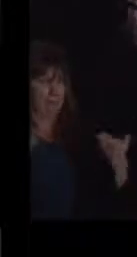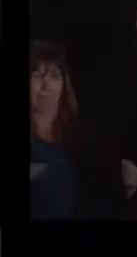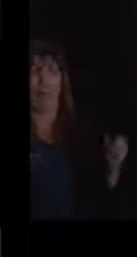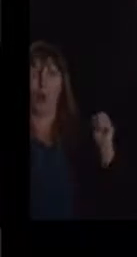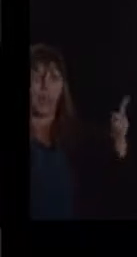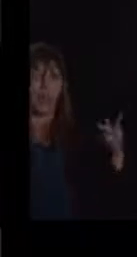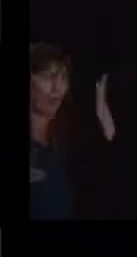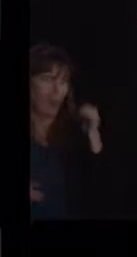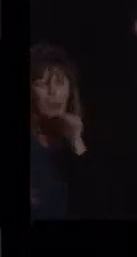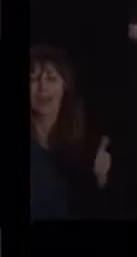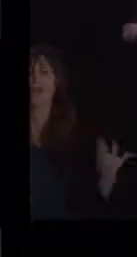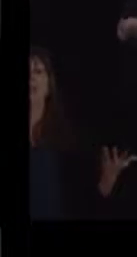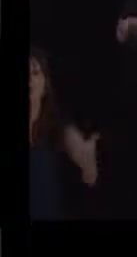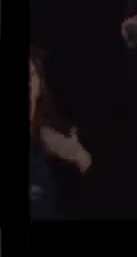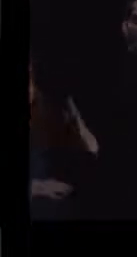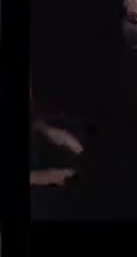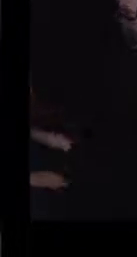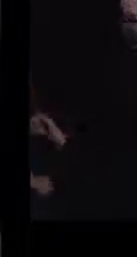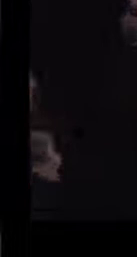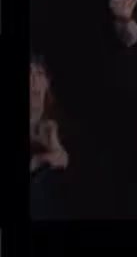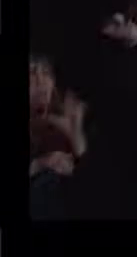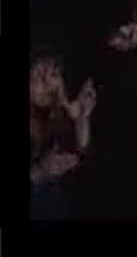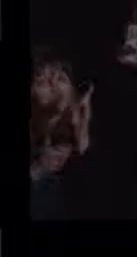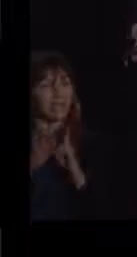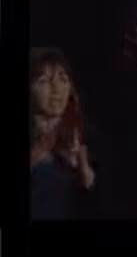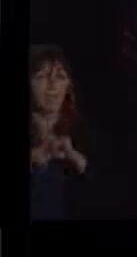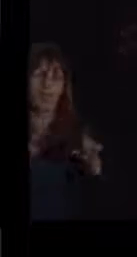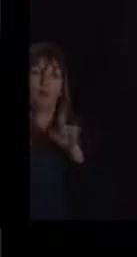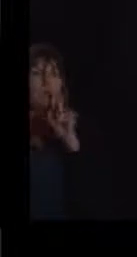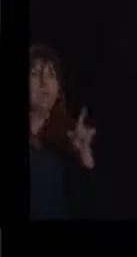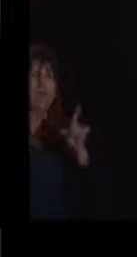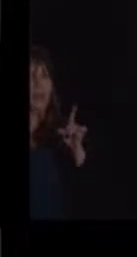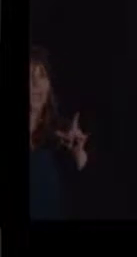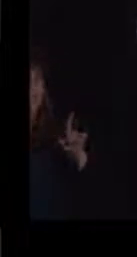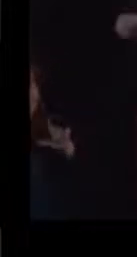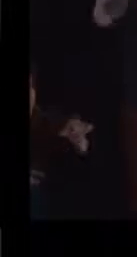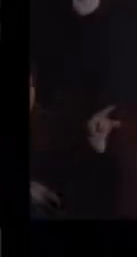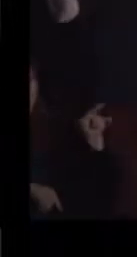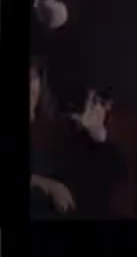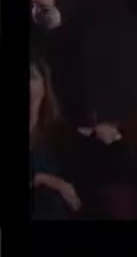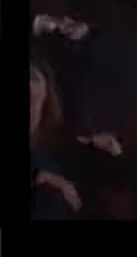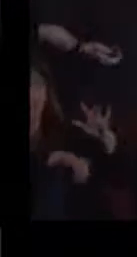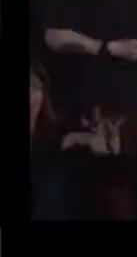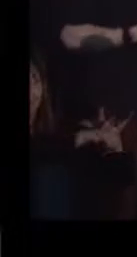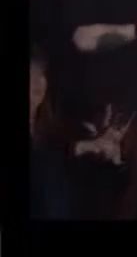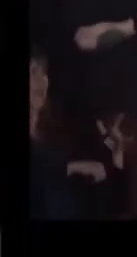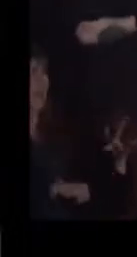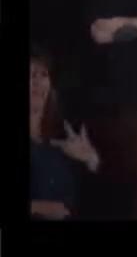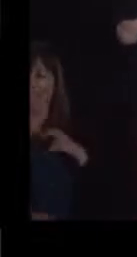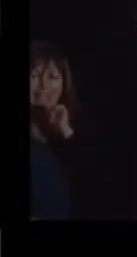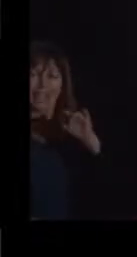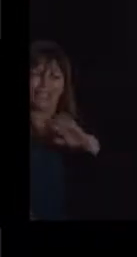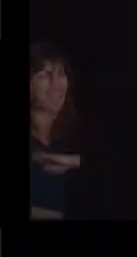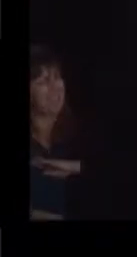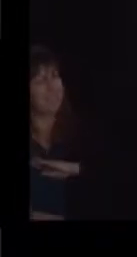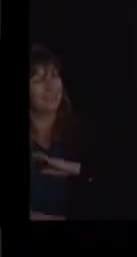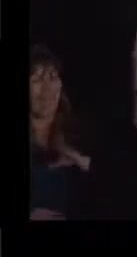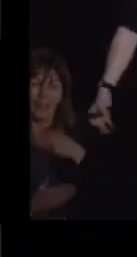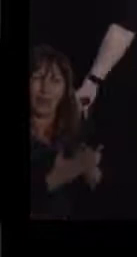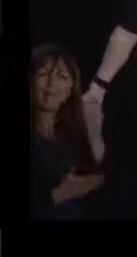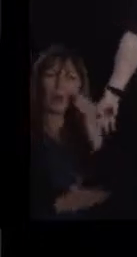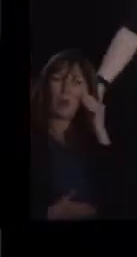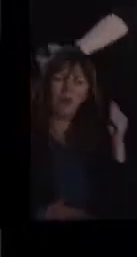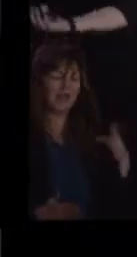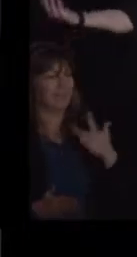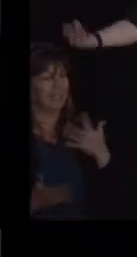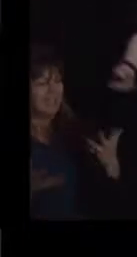let's do it. So I learned that during the day, but then there was still so much that, you know, is not satisfied during the day that I just come home and